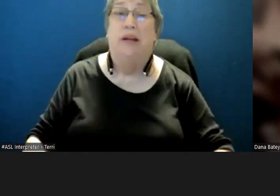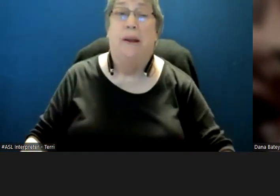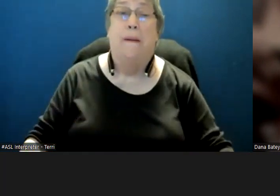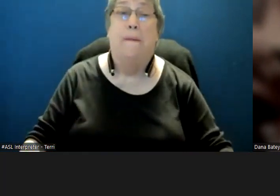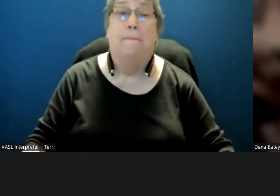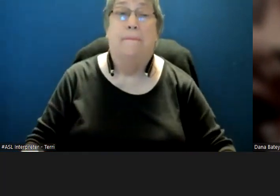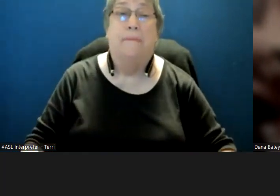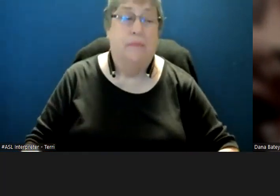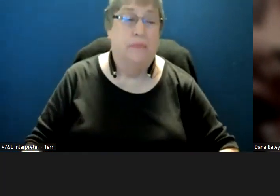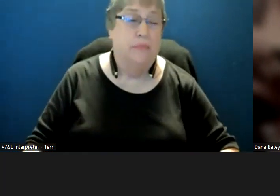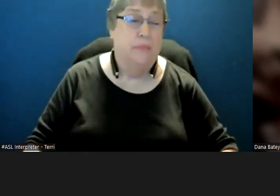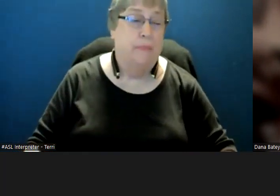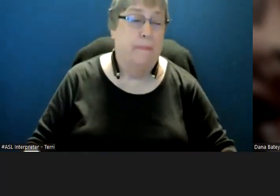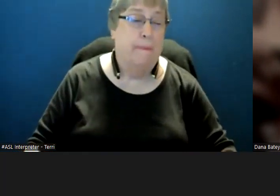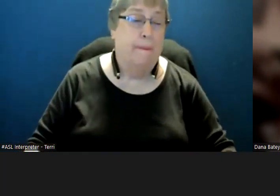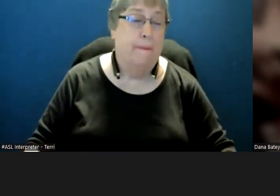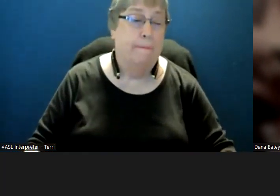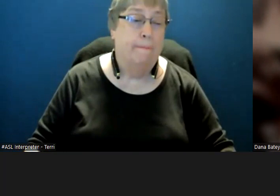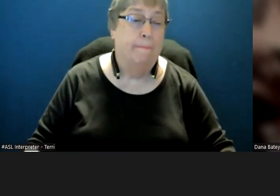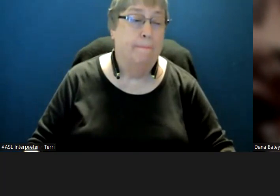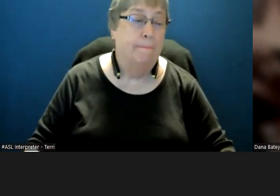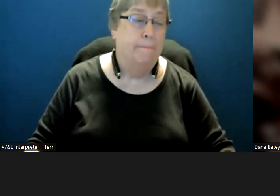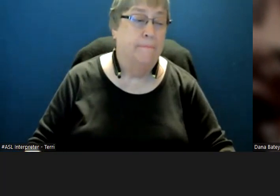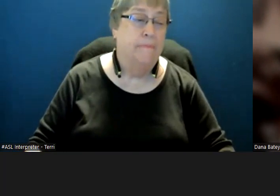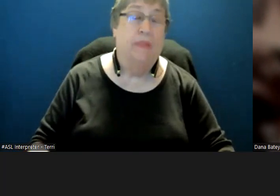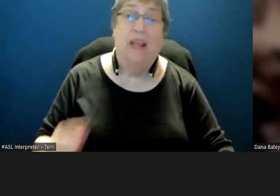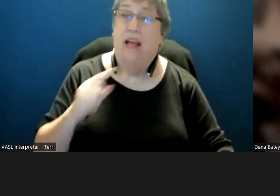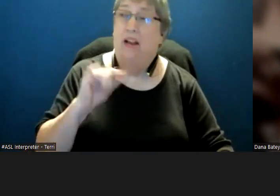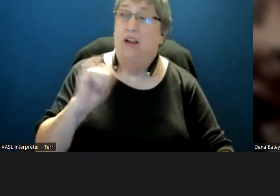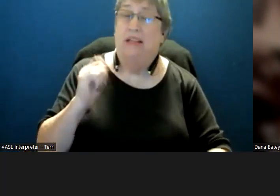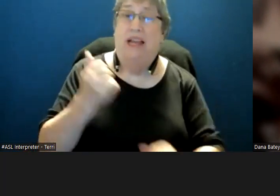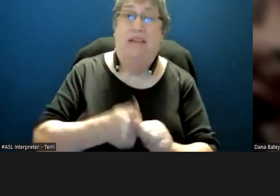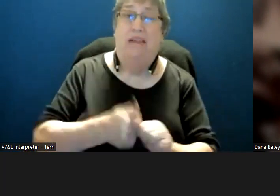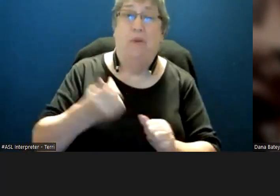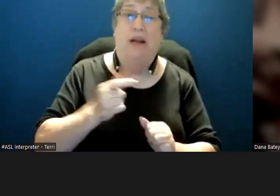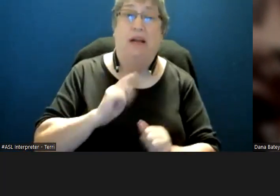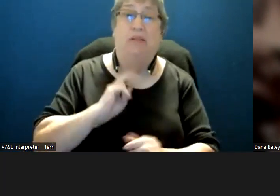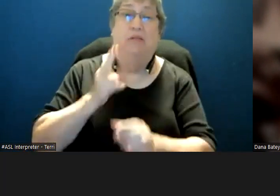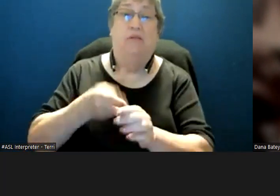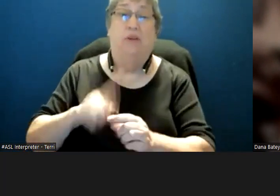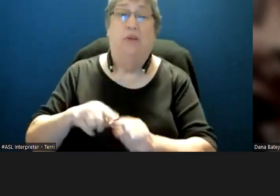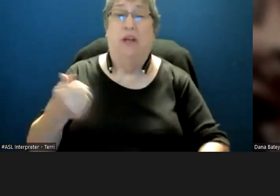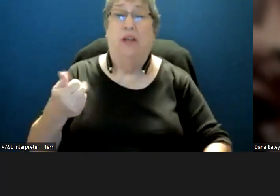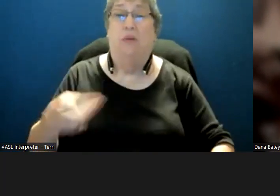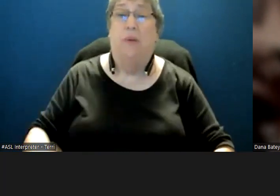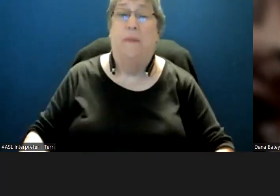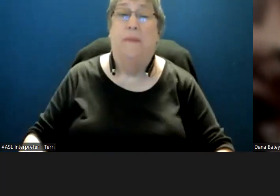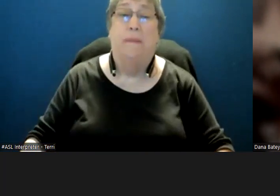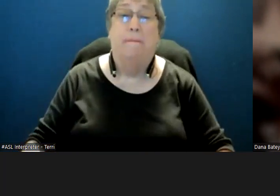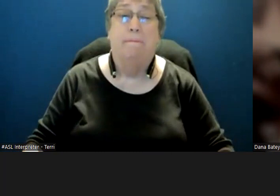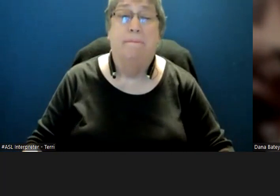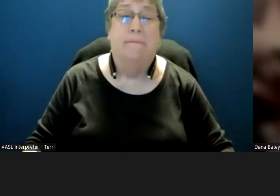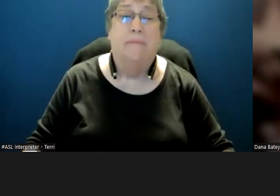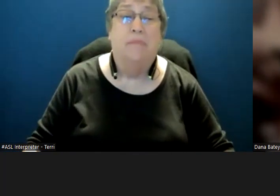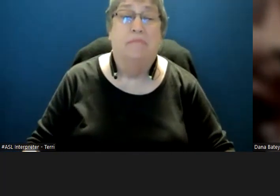It looks like this might be it. It looks like everyone else is gone to another room. So I think this might